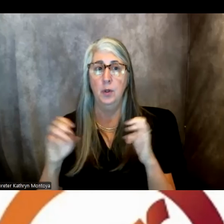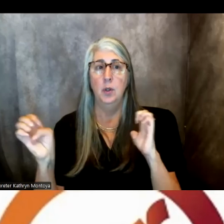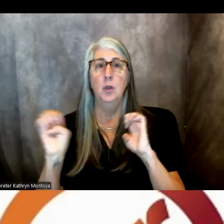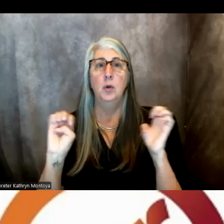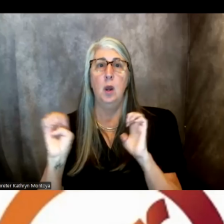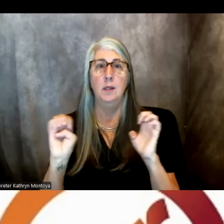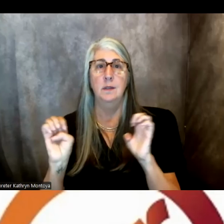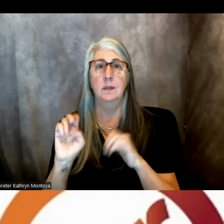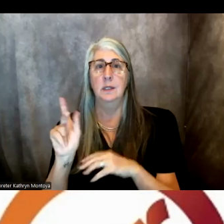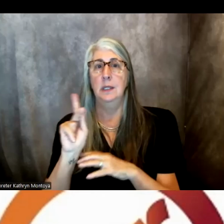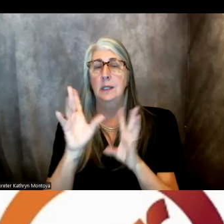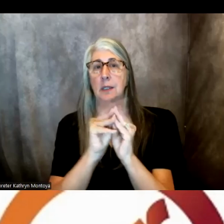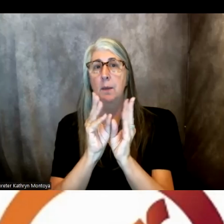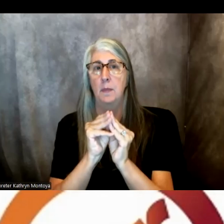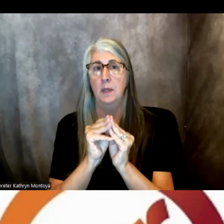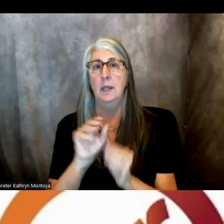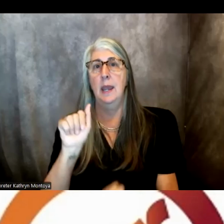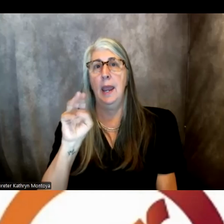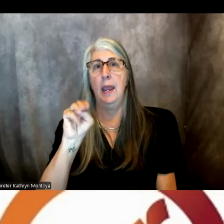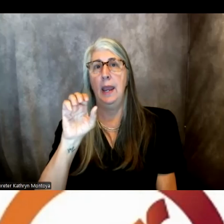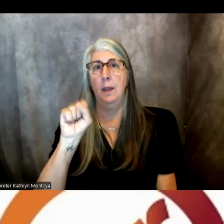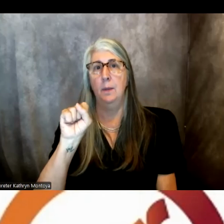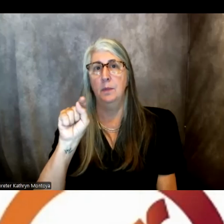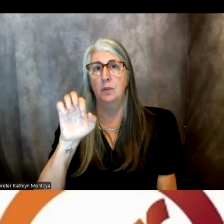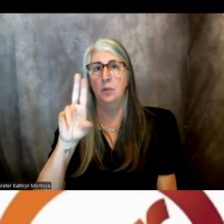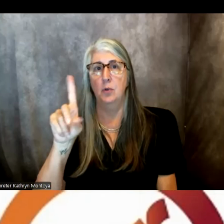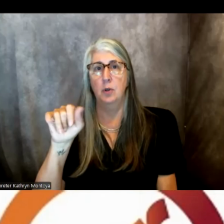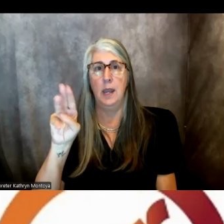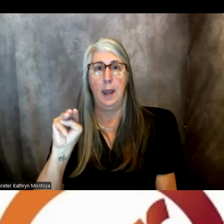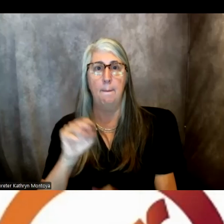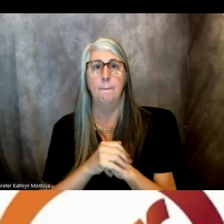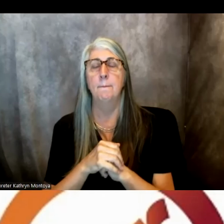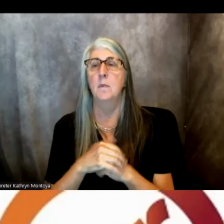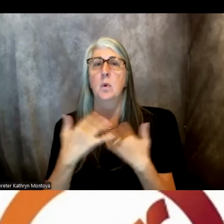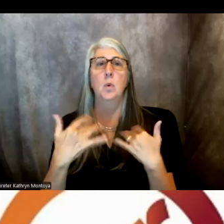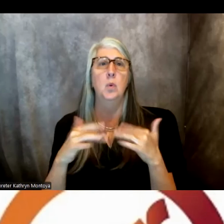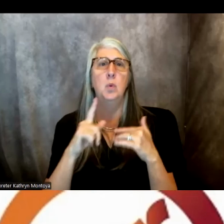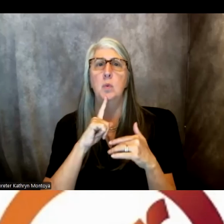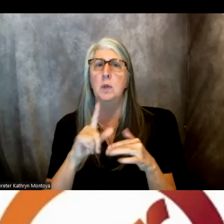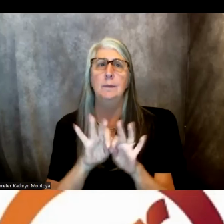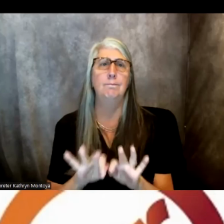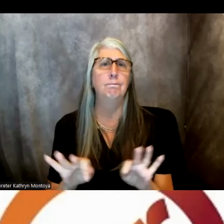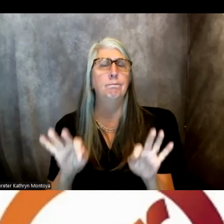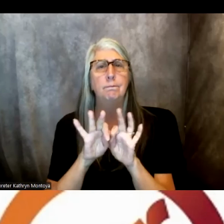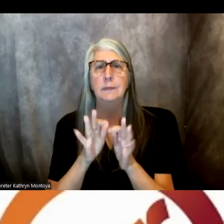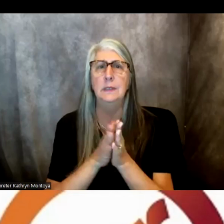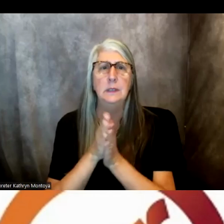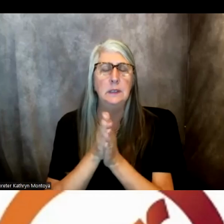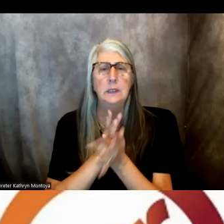Summit in Amsterdam. And it was really after hearing discussions from our colleagues